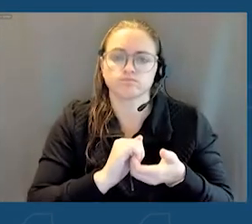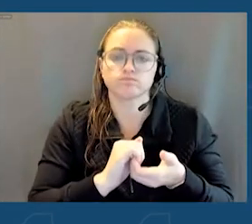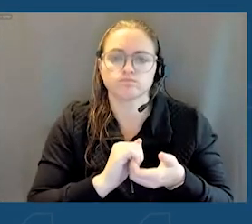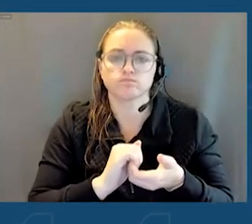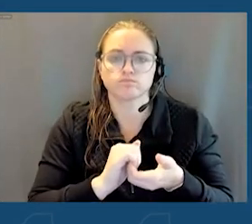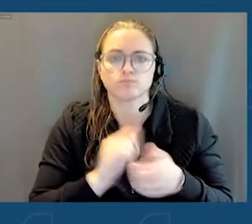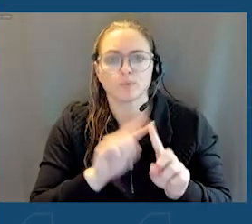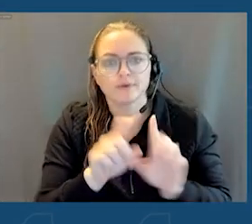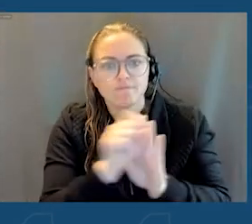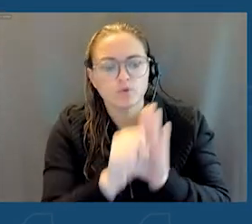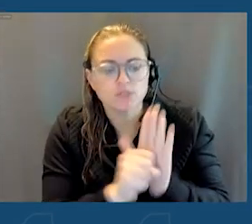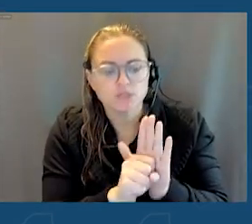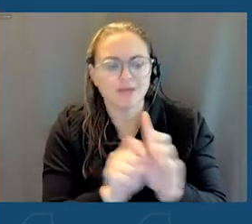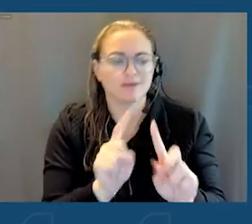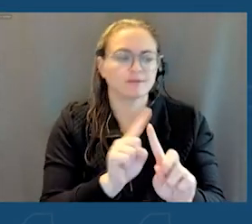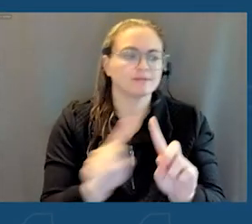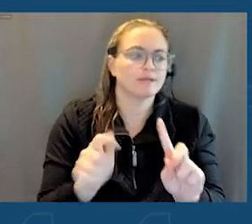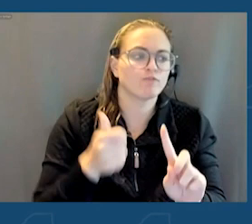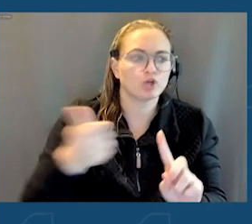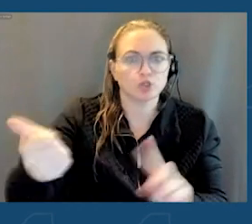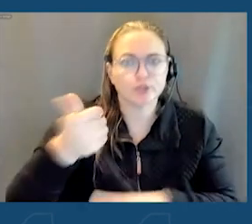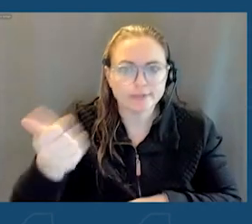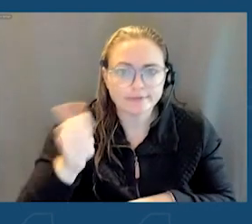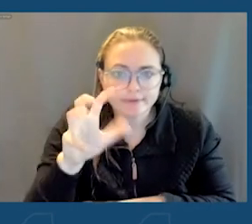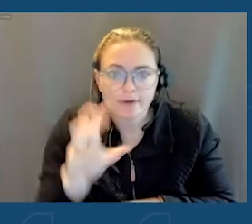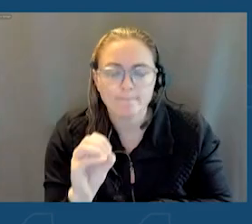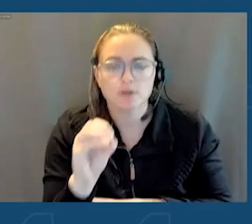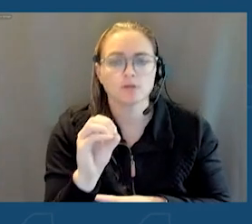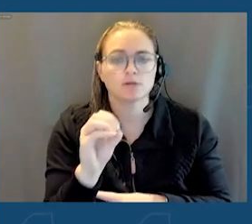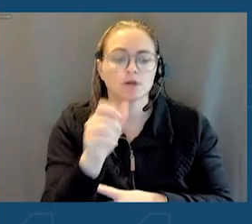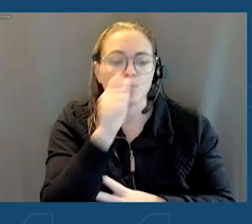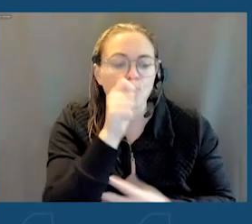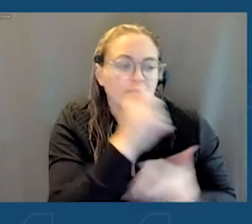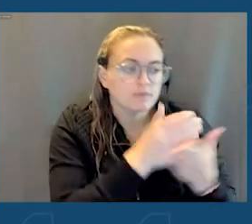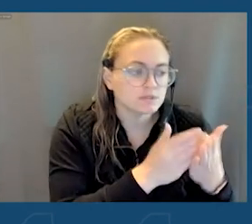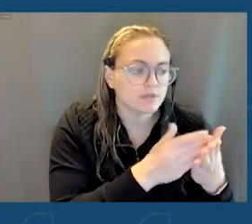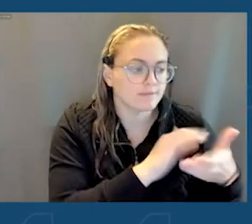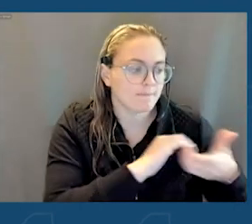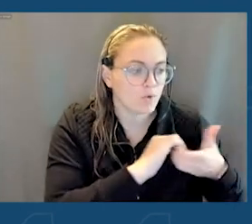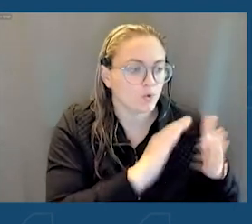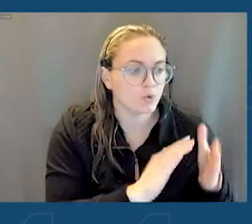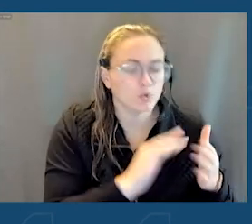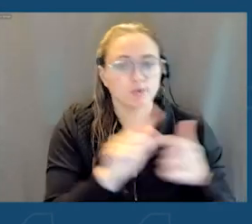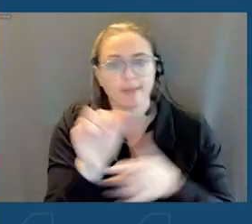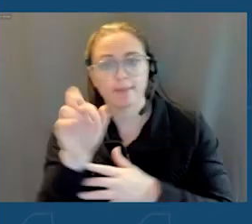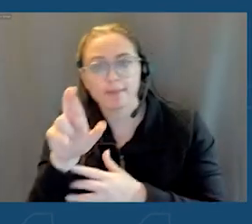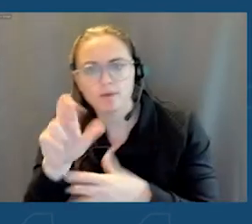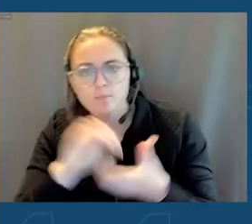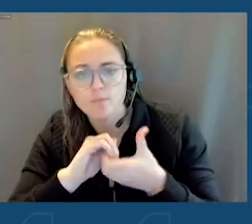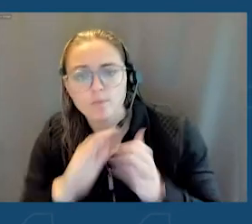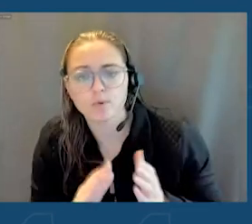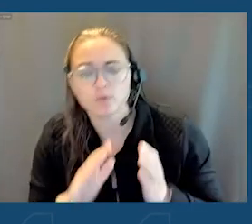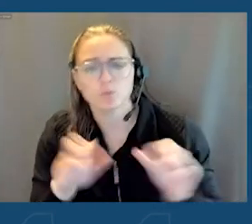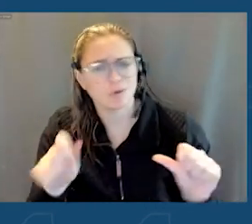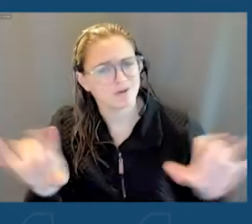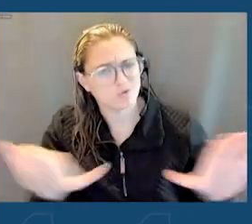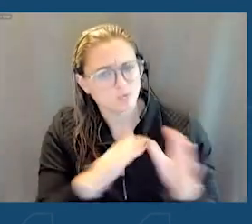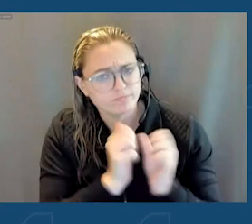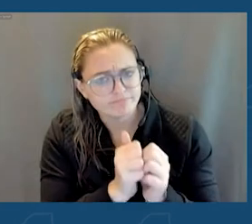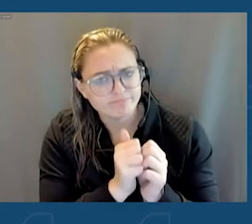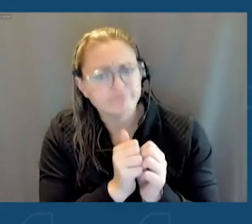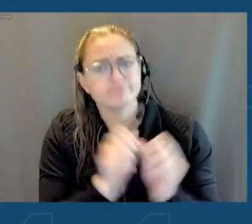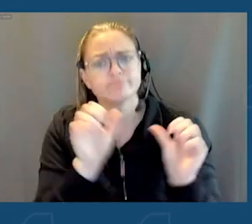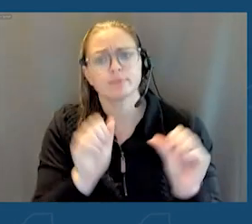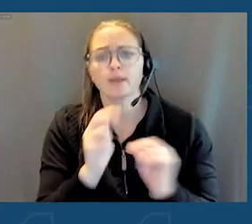states, among different transit entities, with our private sector partners, with our labor partners, that we can do this together. We can